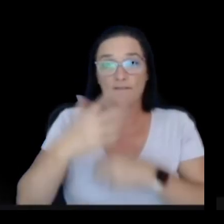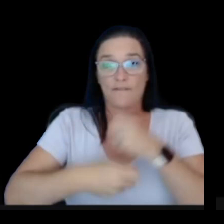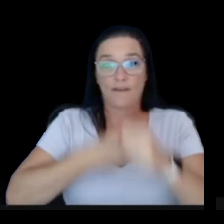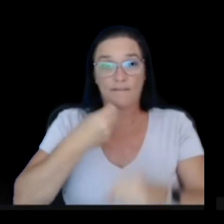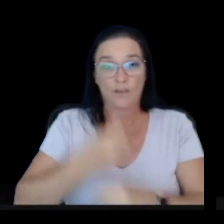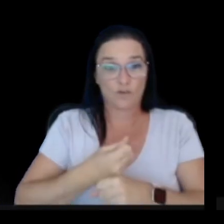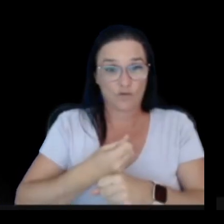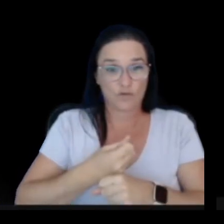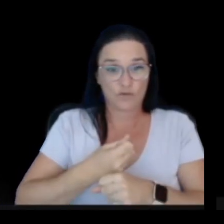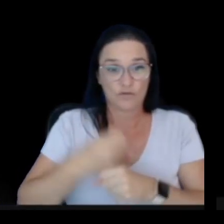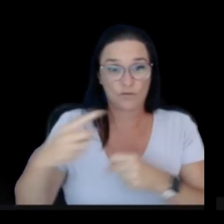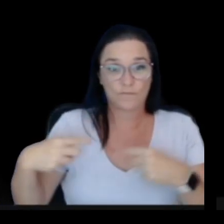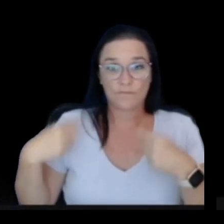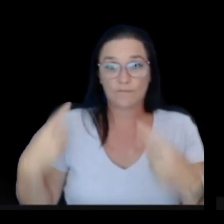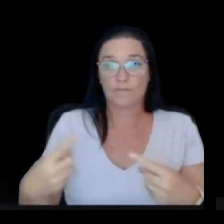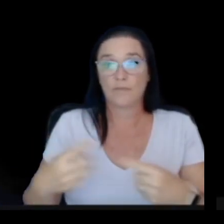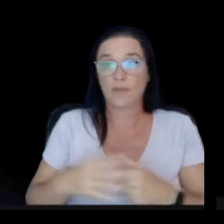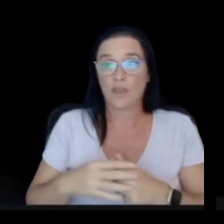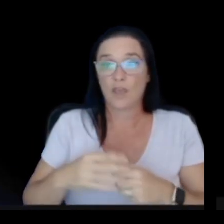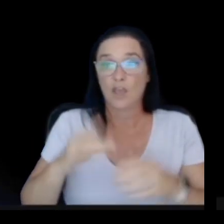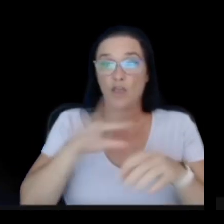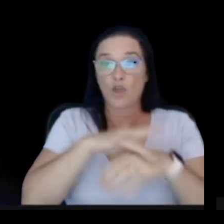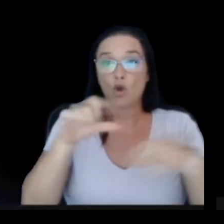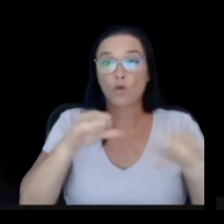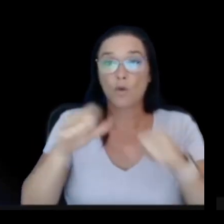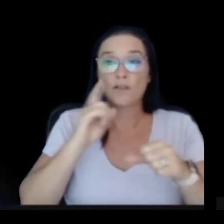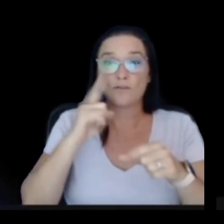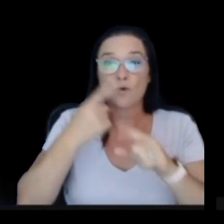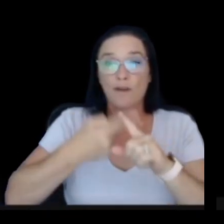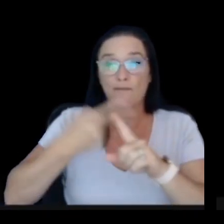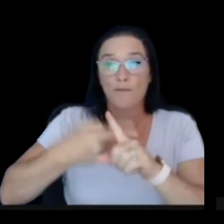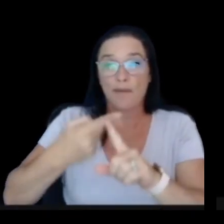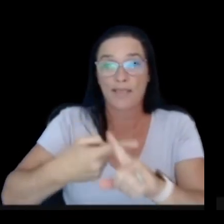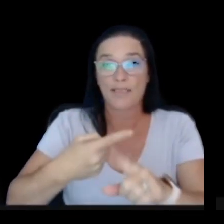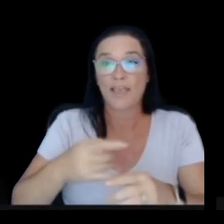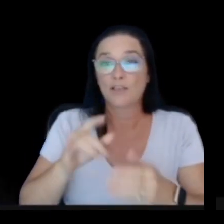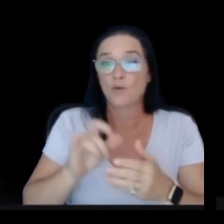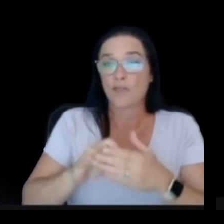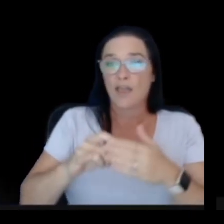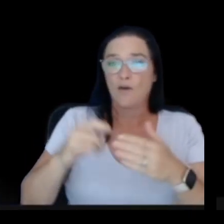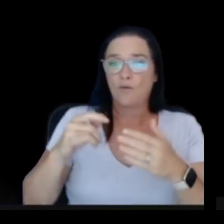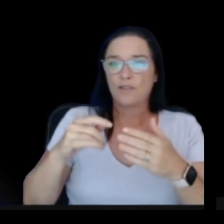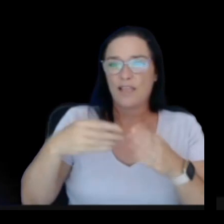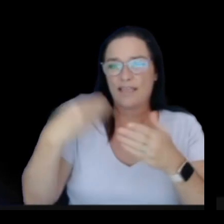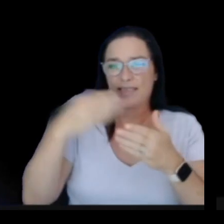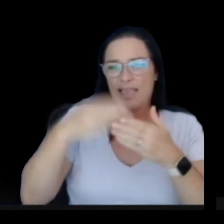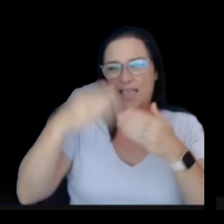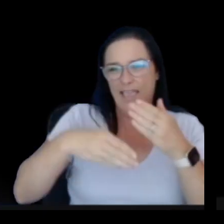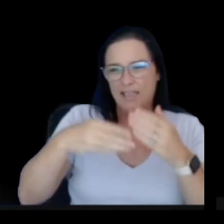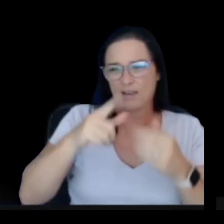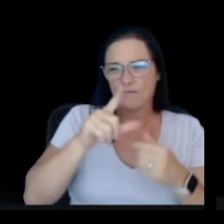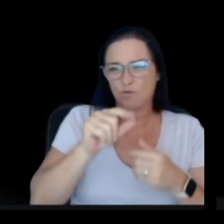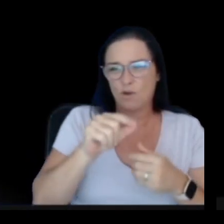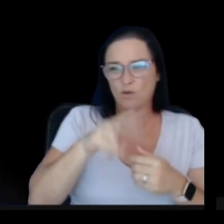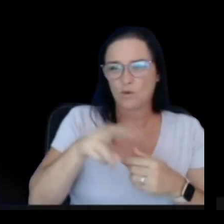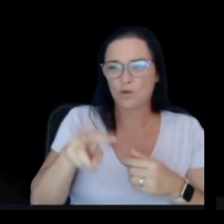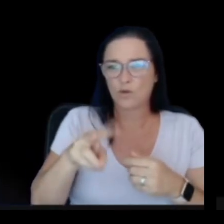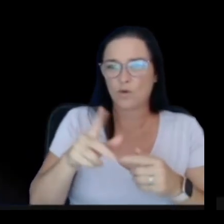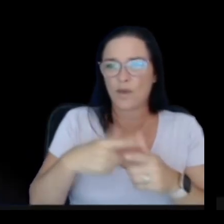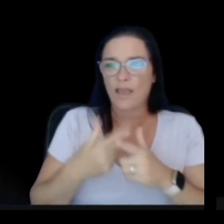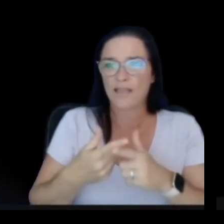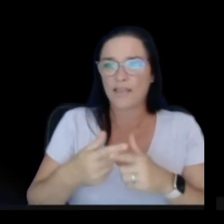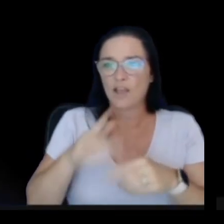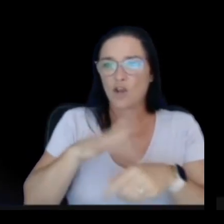earthquakes per month. So this was the buildup to our eruption at the end of 2022. And here we are in early